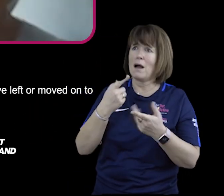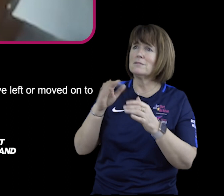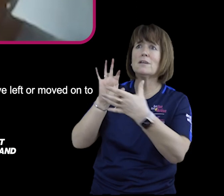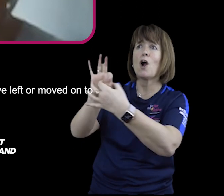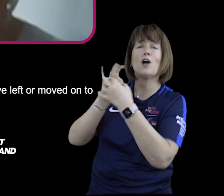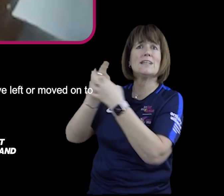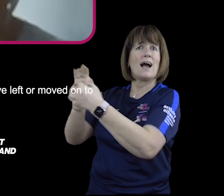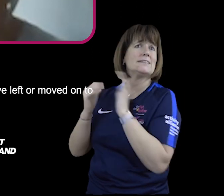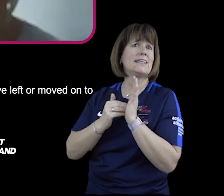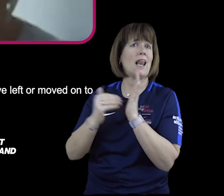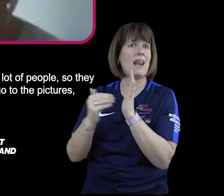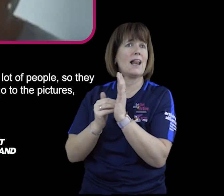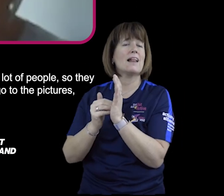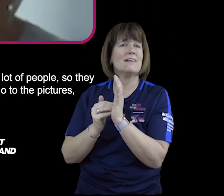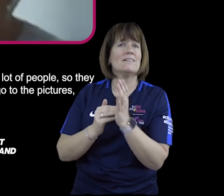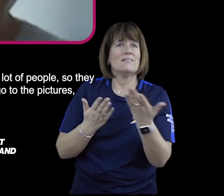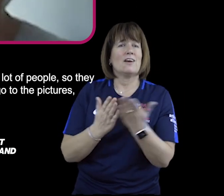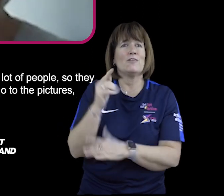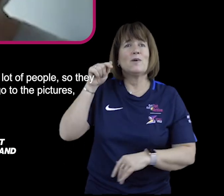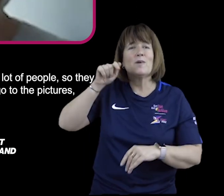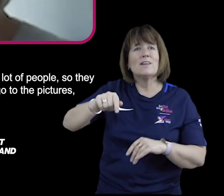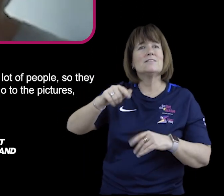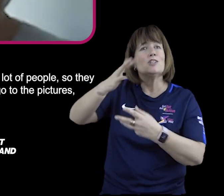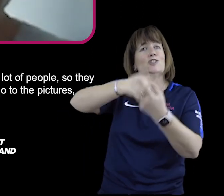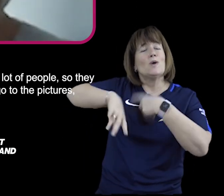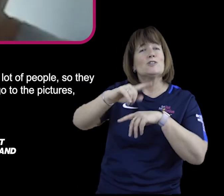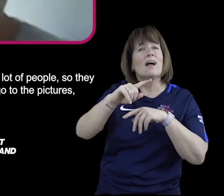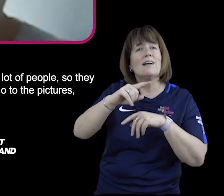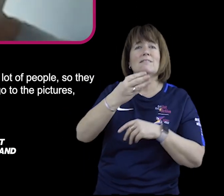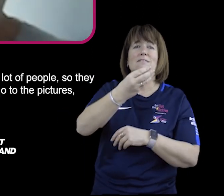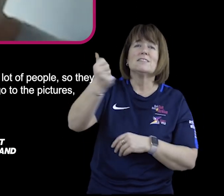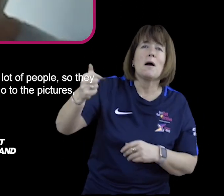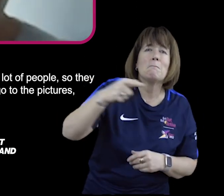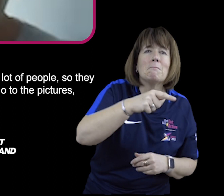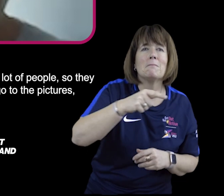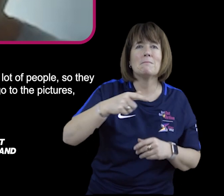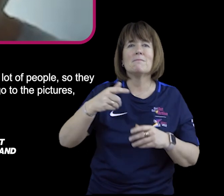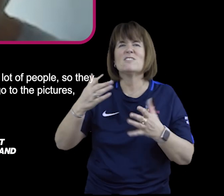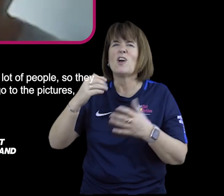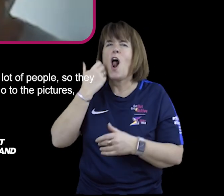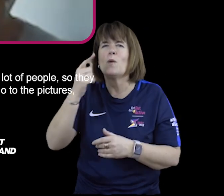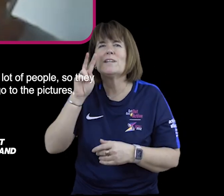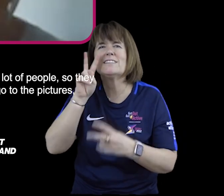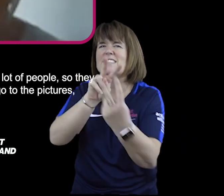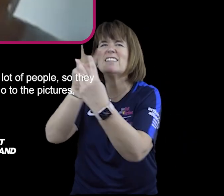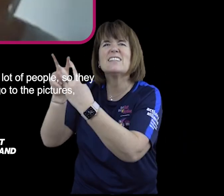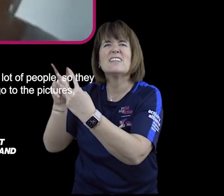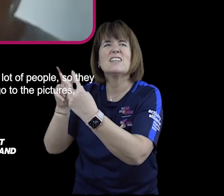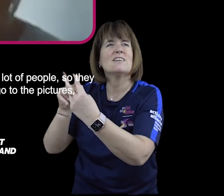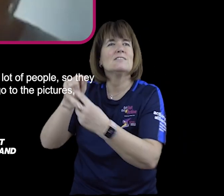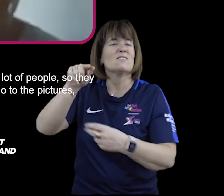or doing their own thing, we still keep in contact, because this sort of thing as well, it's a social thing for some people,